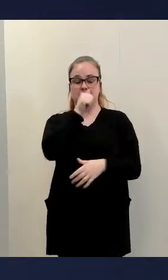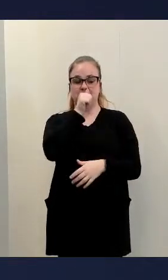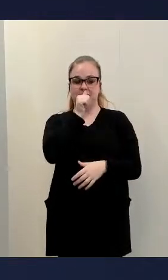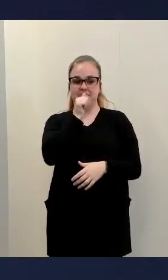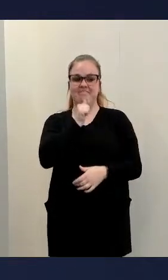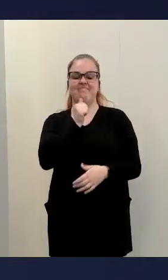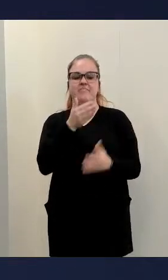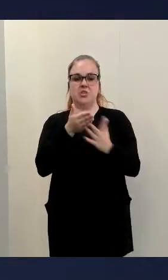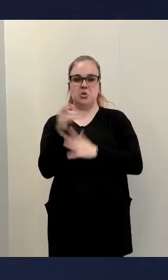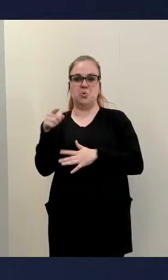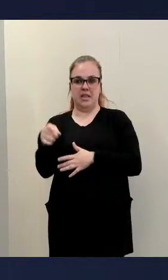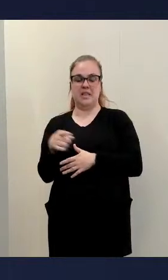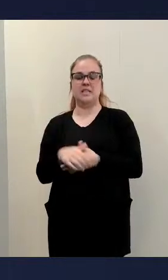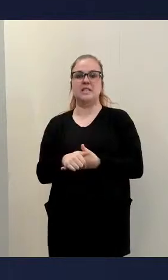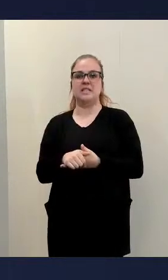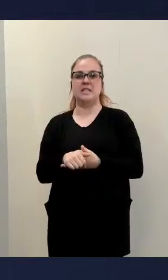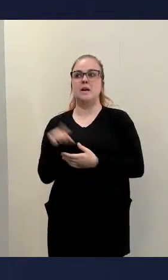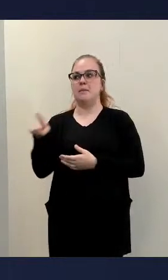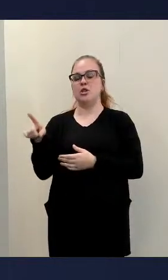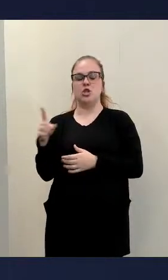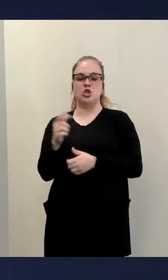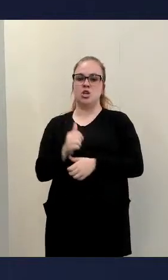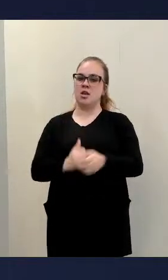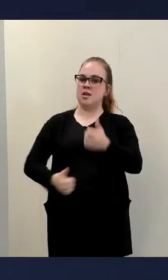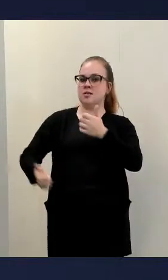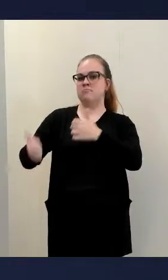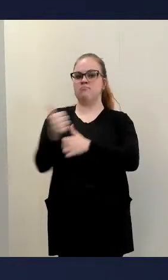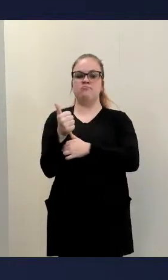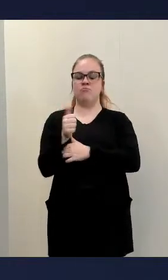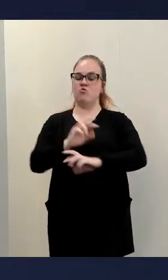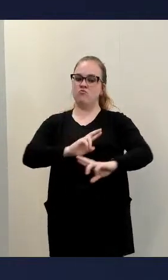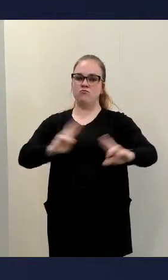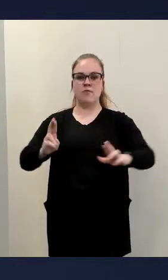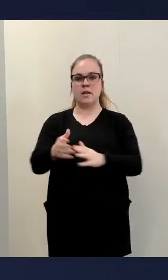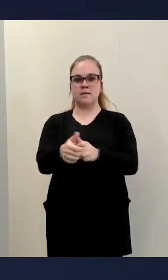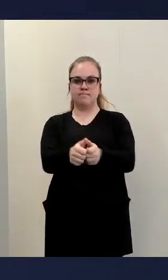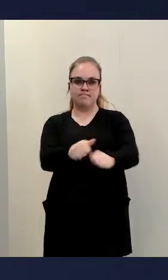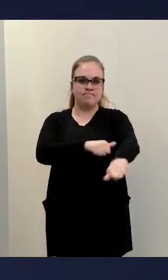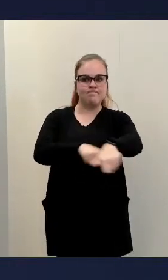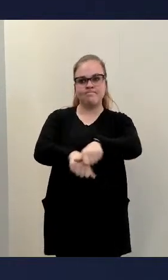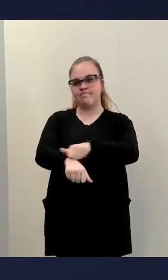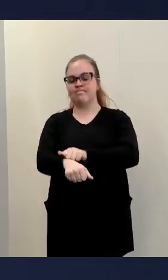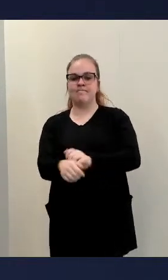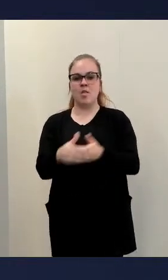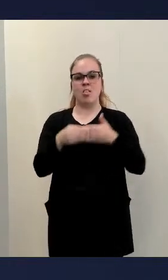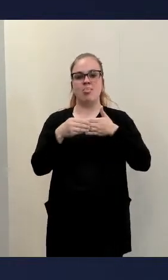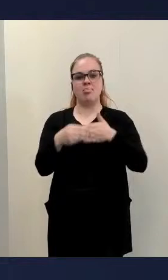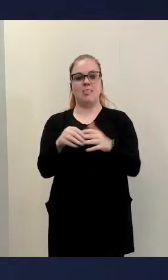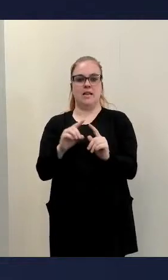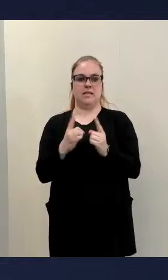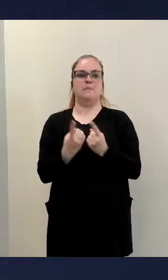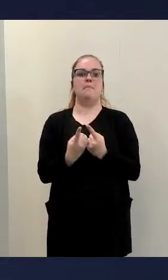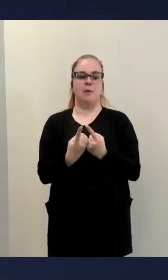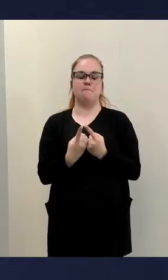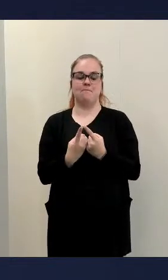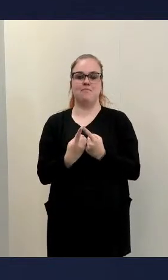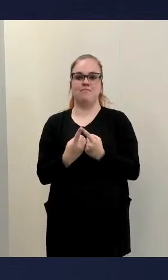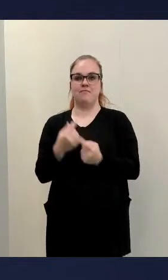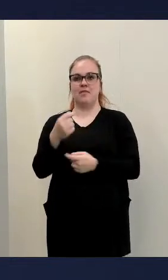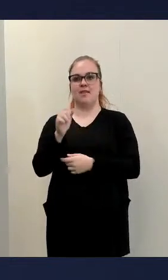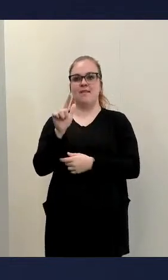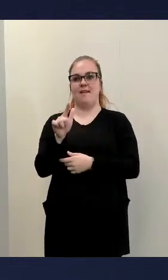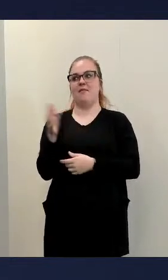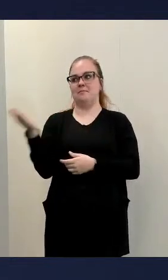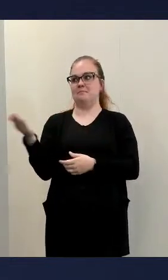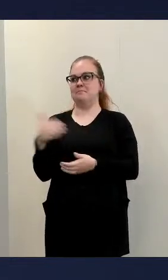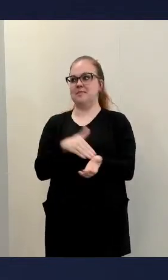during this administration, but she's been at the forefront, and I'm very proud to have her leading our Department of Health, our Health Commissioner, Dr. Gail Burstein. Thank